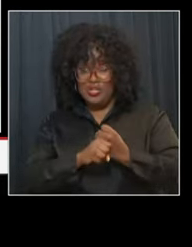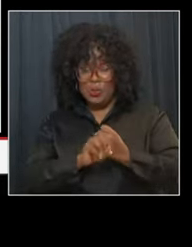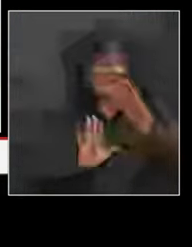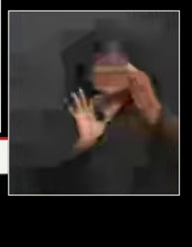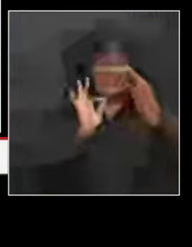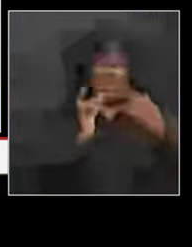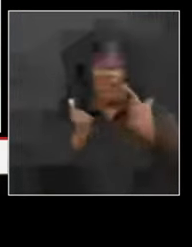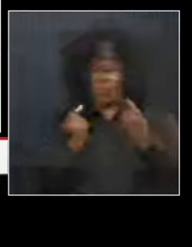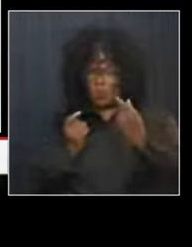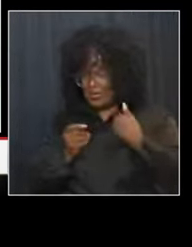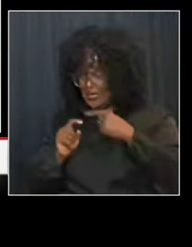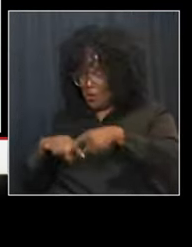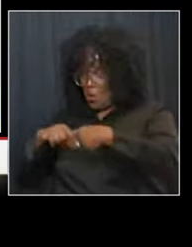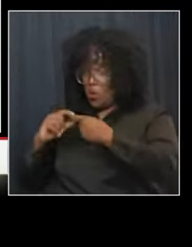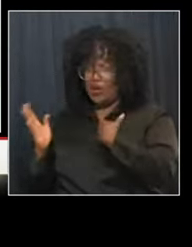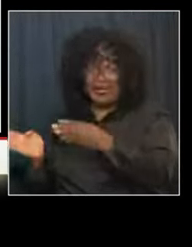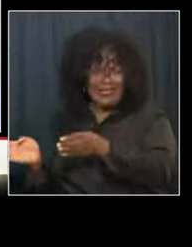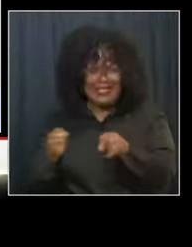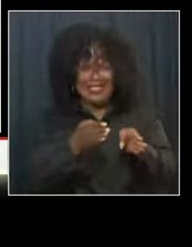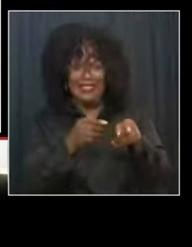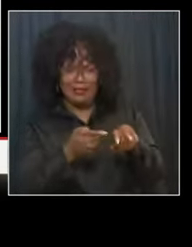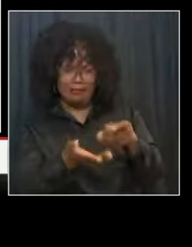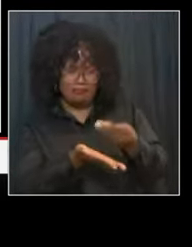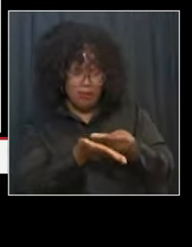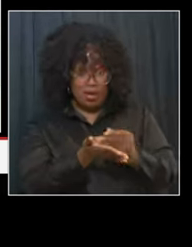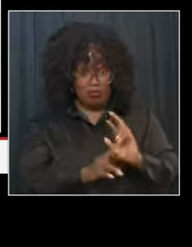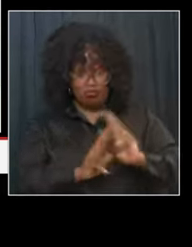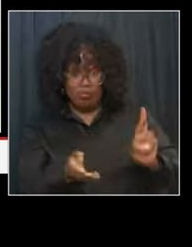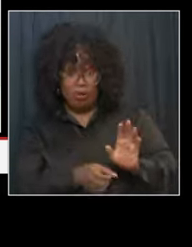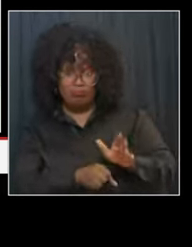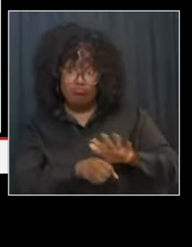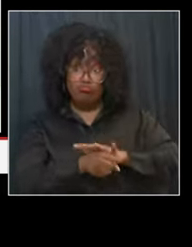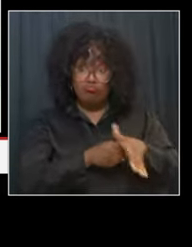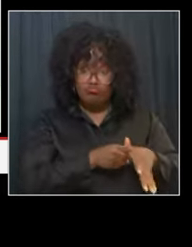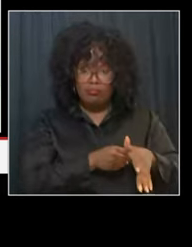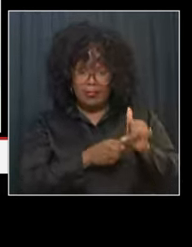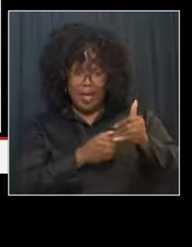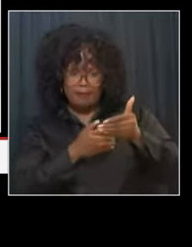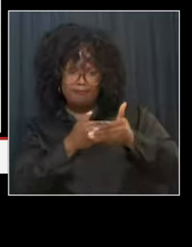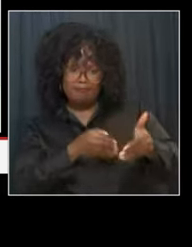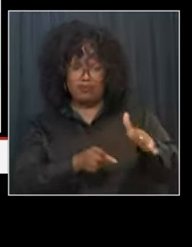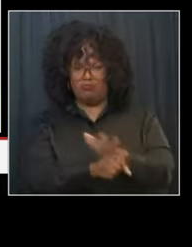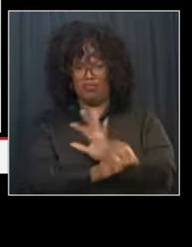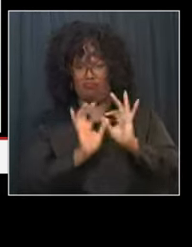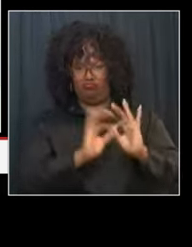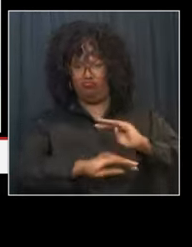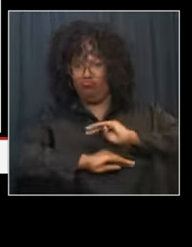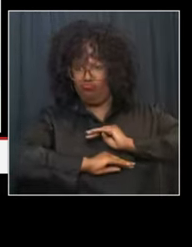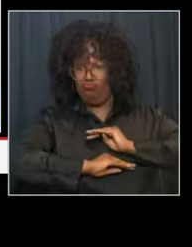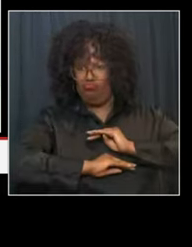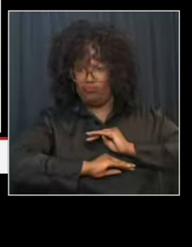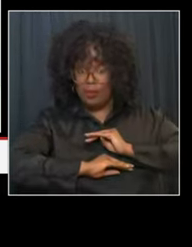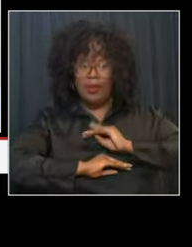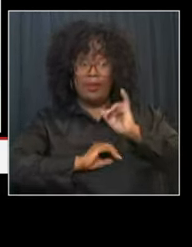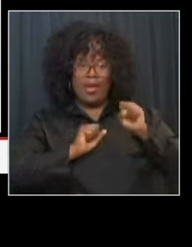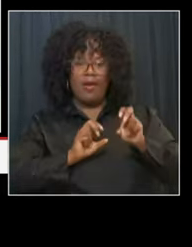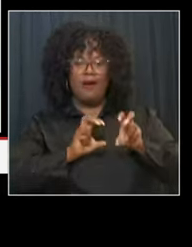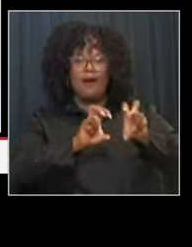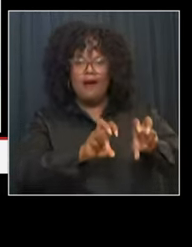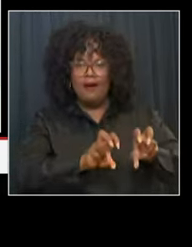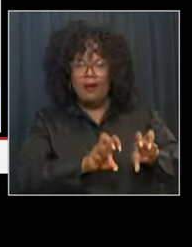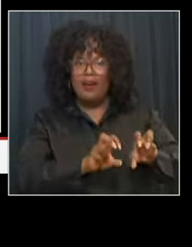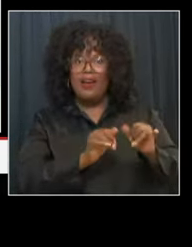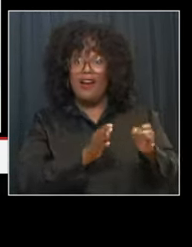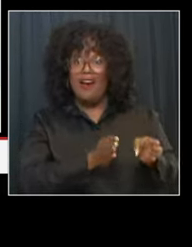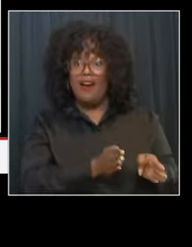finish the planning process that's been going on for at least a couple of years now. The capital construction